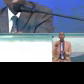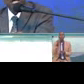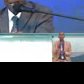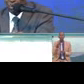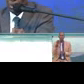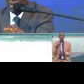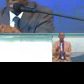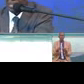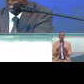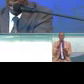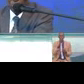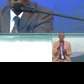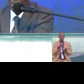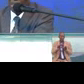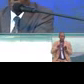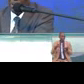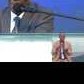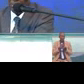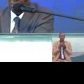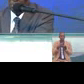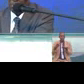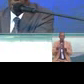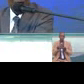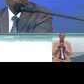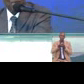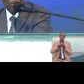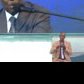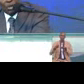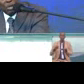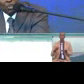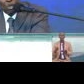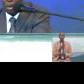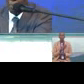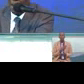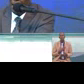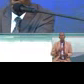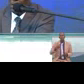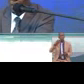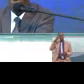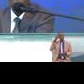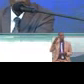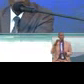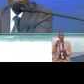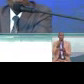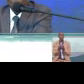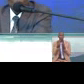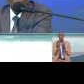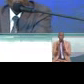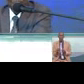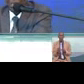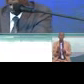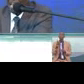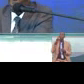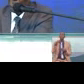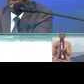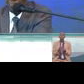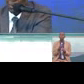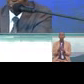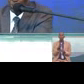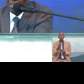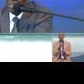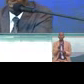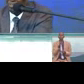ought to be, pure and holy and sanctified. And because of that power, it makes